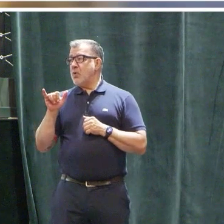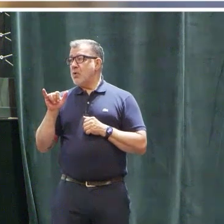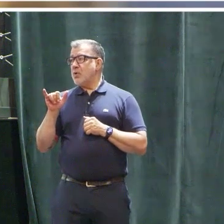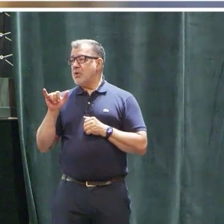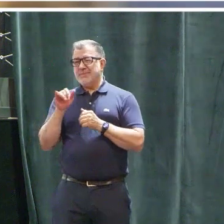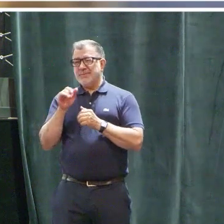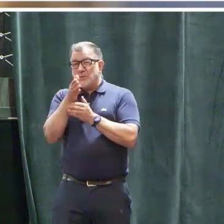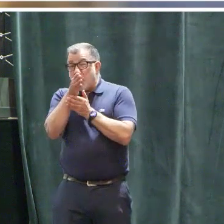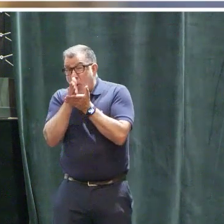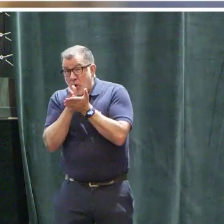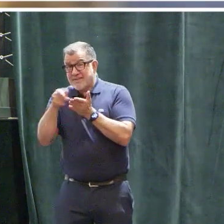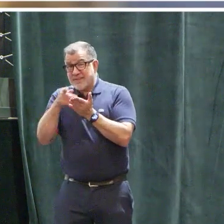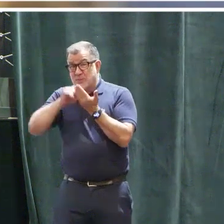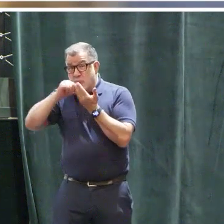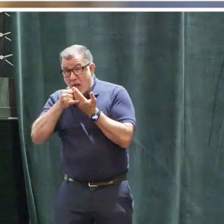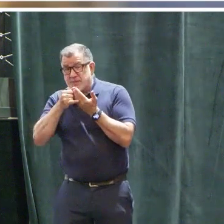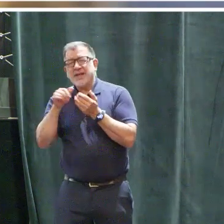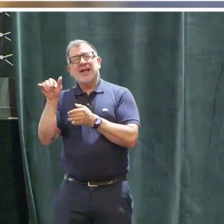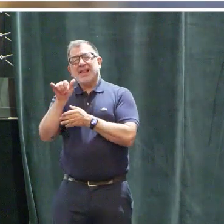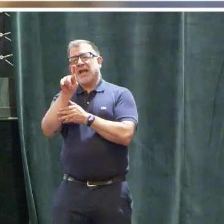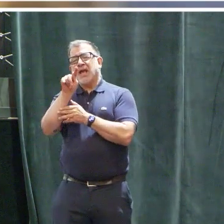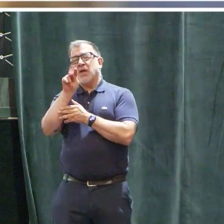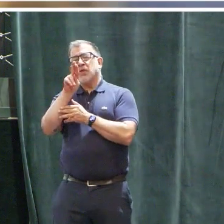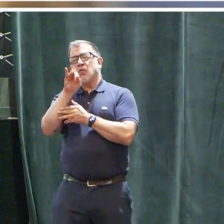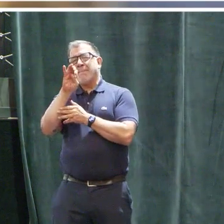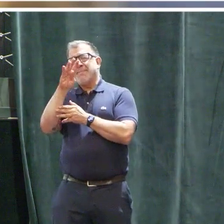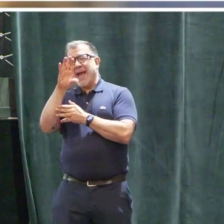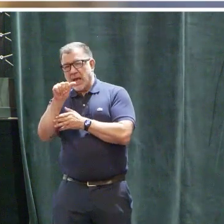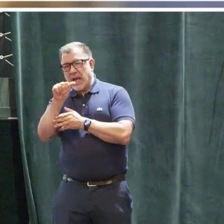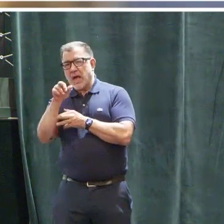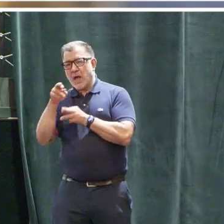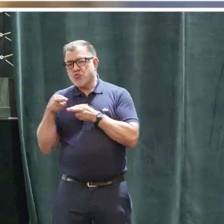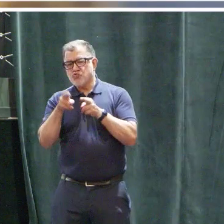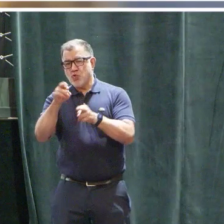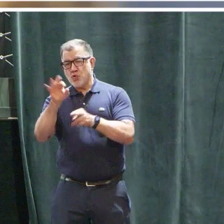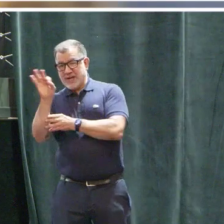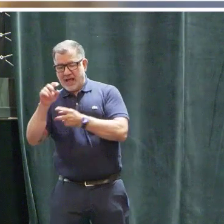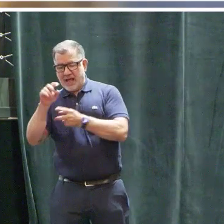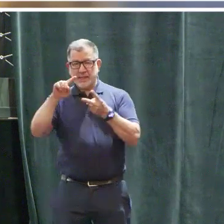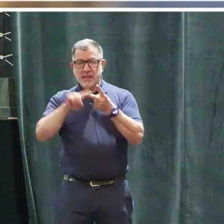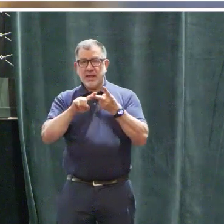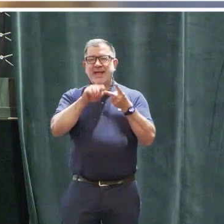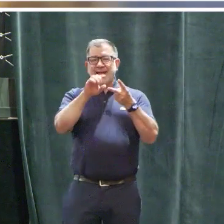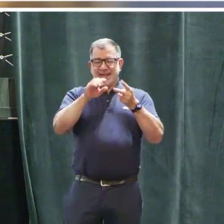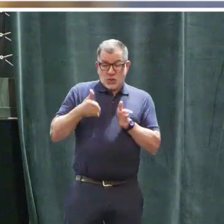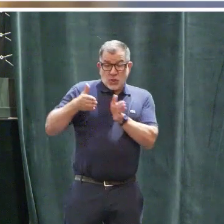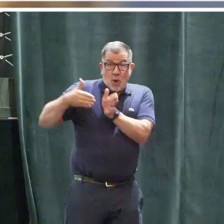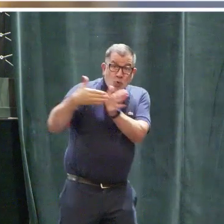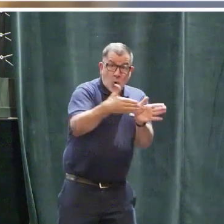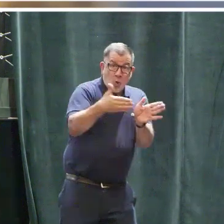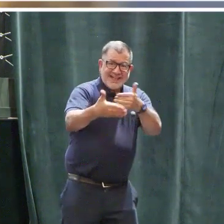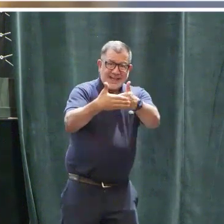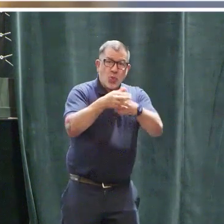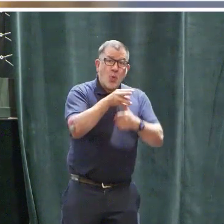area, including the Tribeca Route 9A section, the North Esplanade, Brookfield Place and Pump